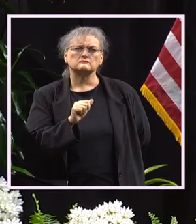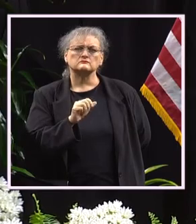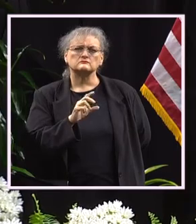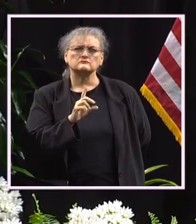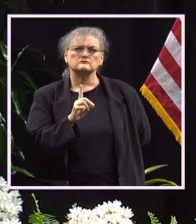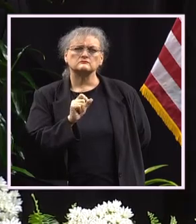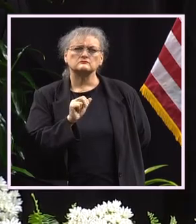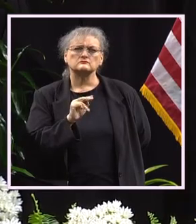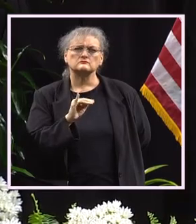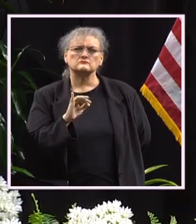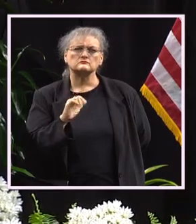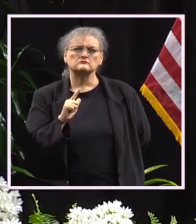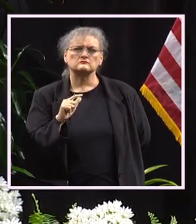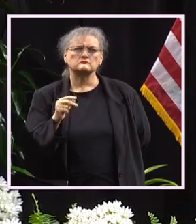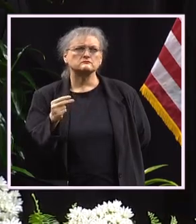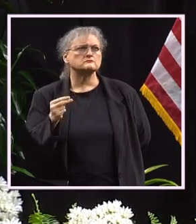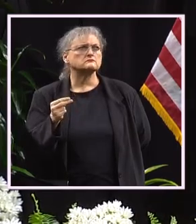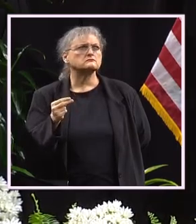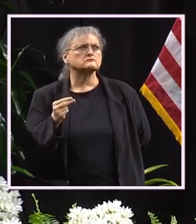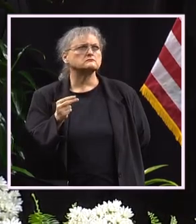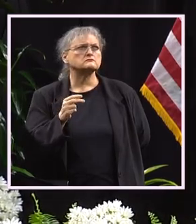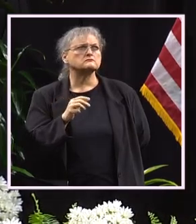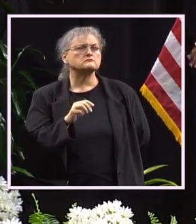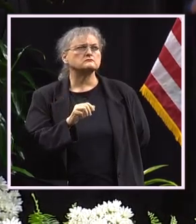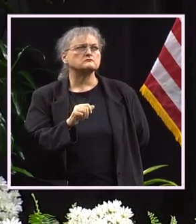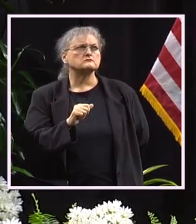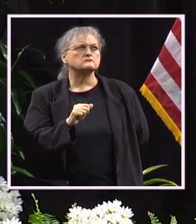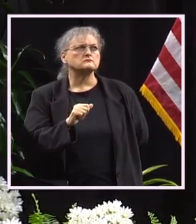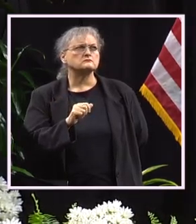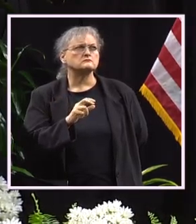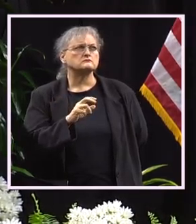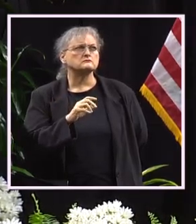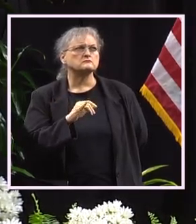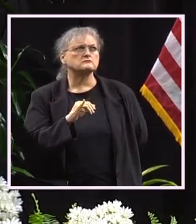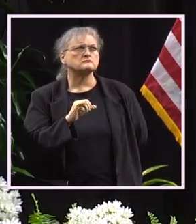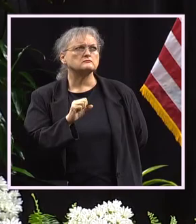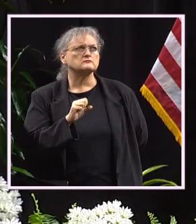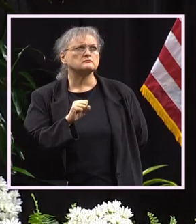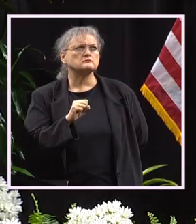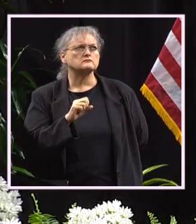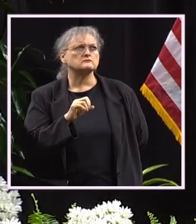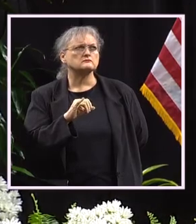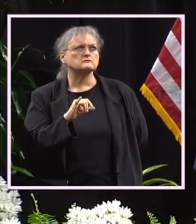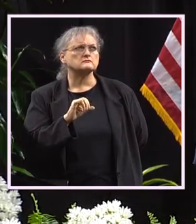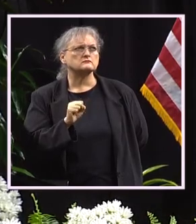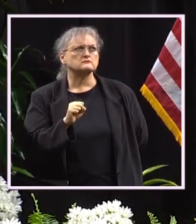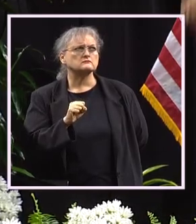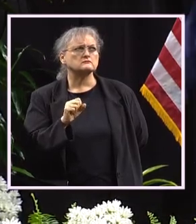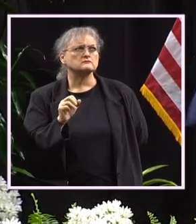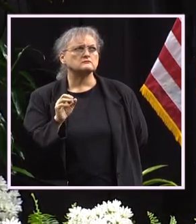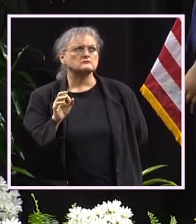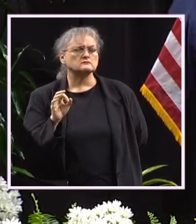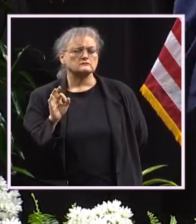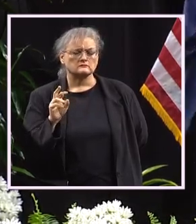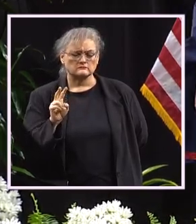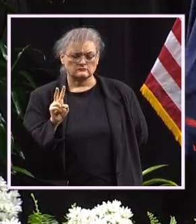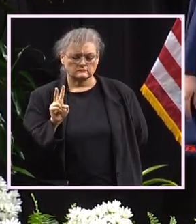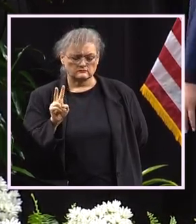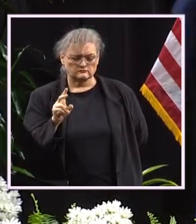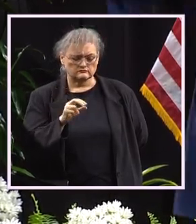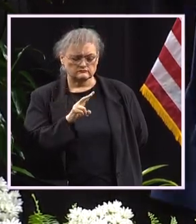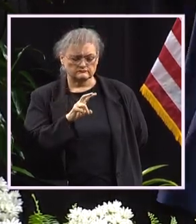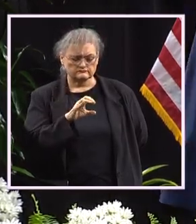Daniel Hernandez, Master of Architecture. Isis A. Bernal, Master of Architecture. Victoria